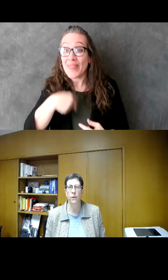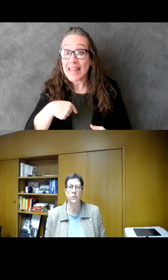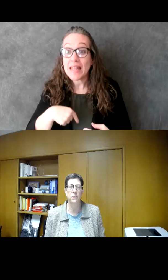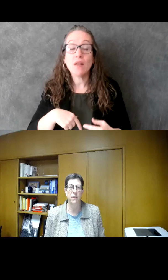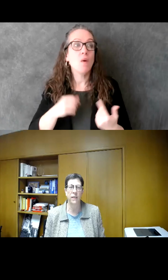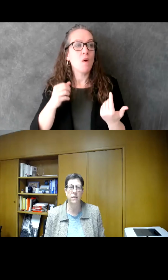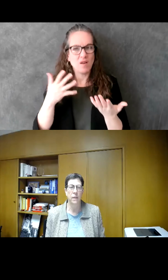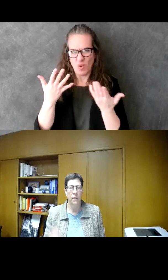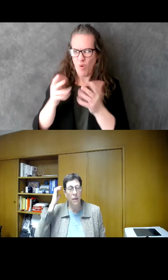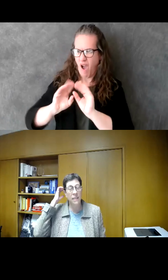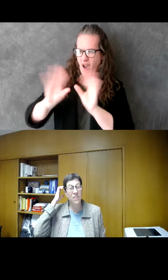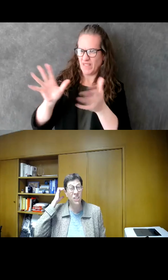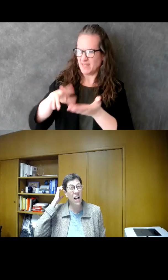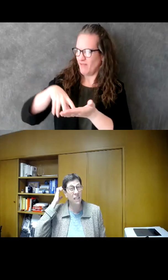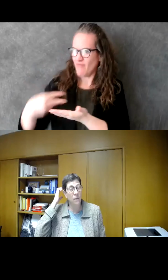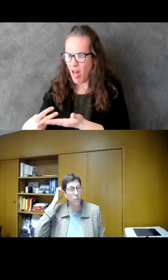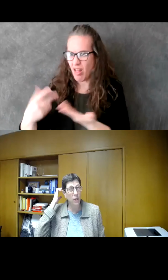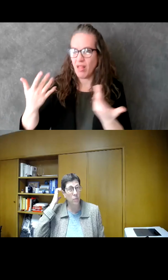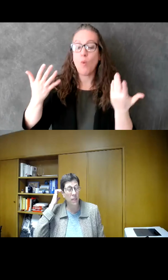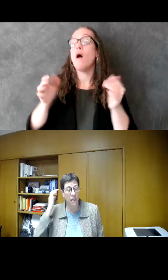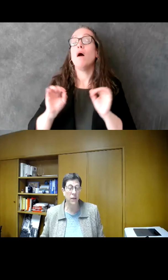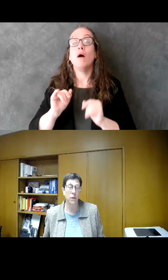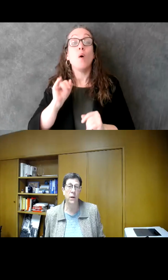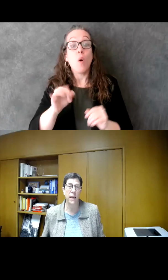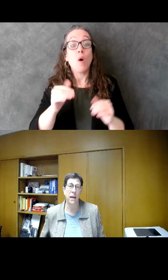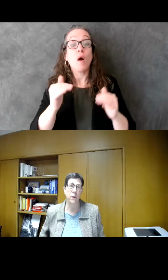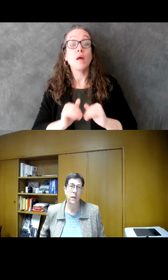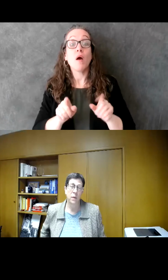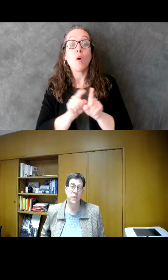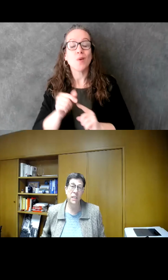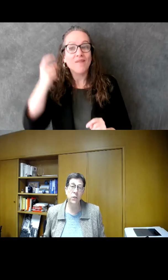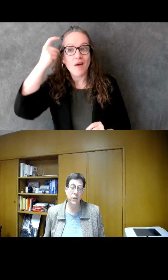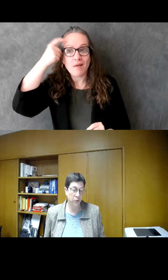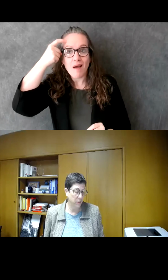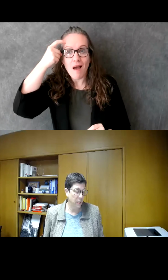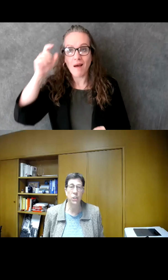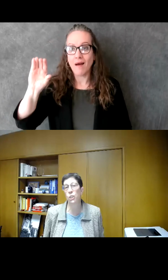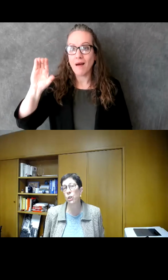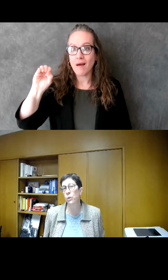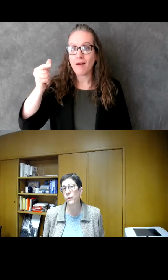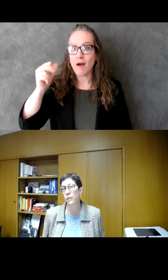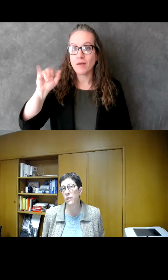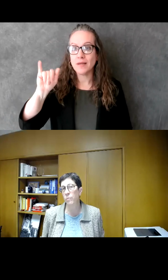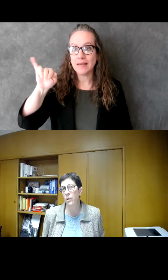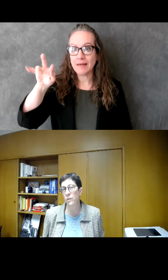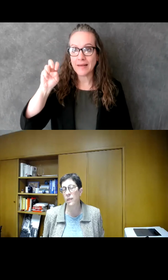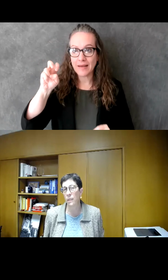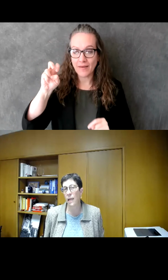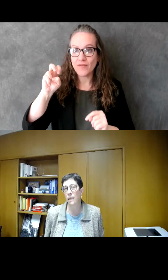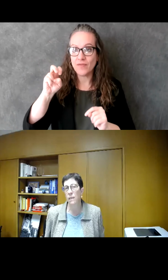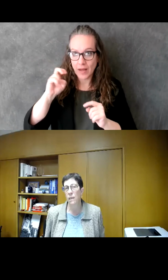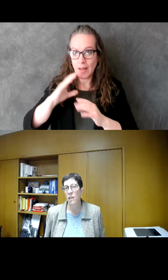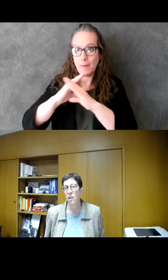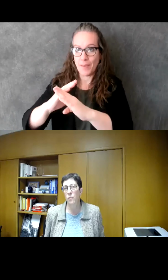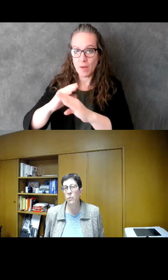fall, those sorts of things. And then there's cognitive impairment, an area where I have particular interest and concern, which is the abuse and